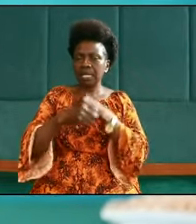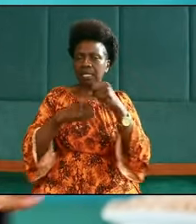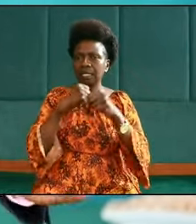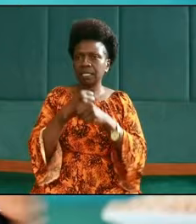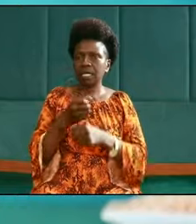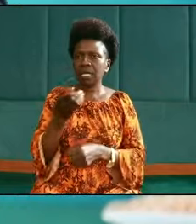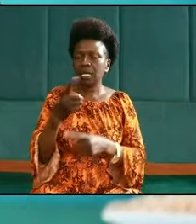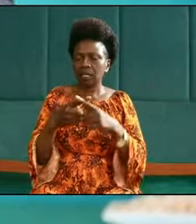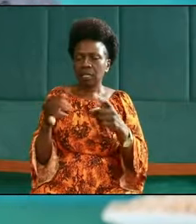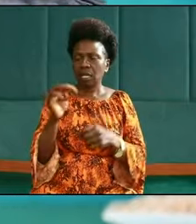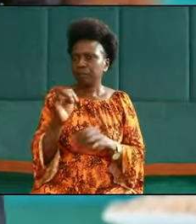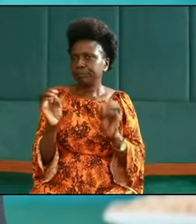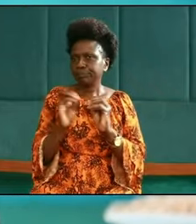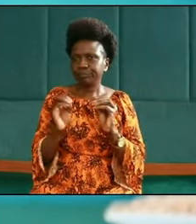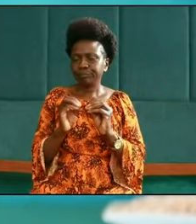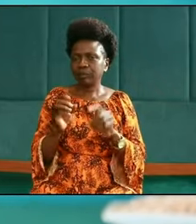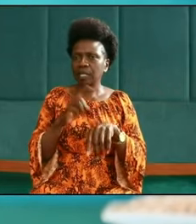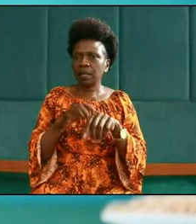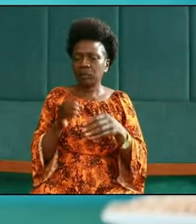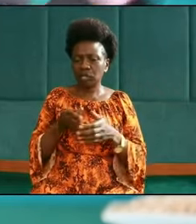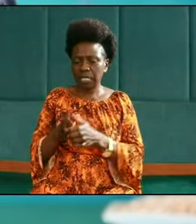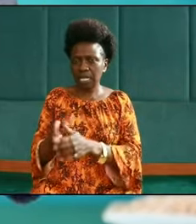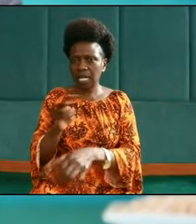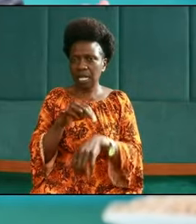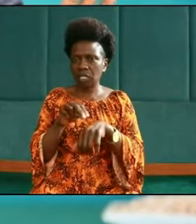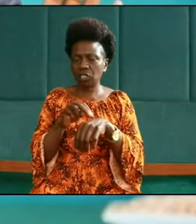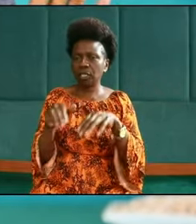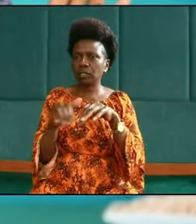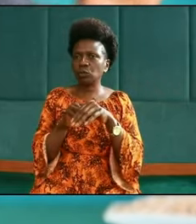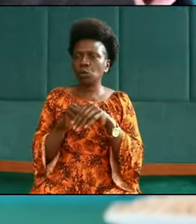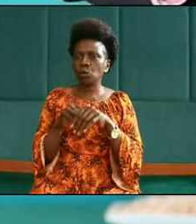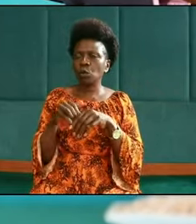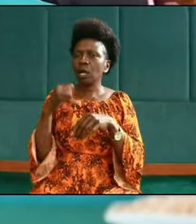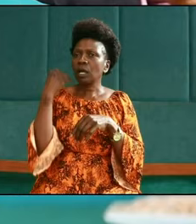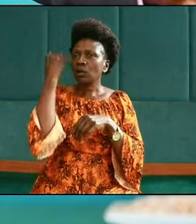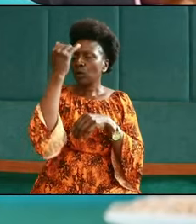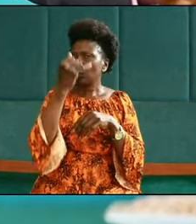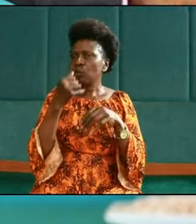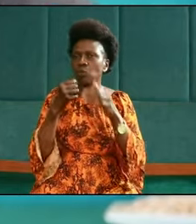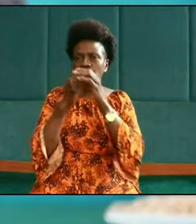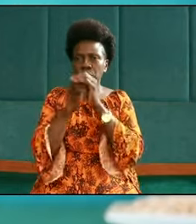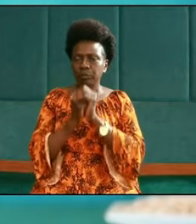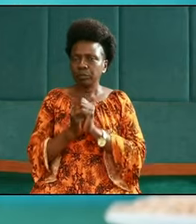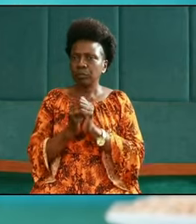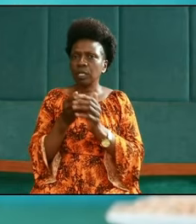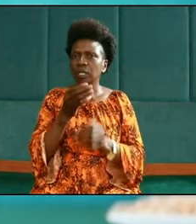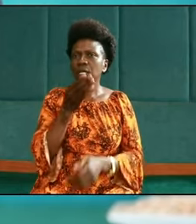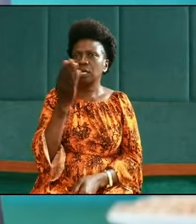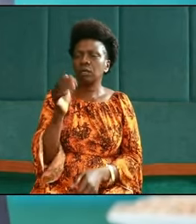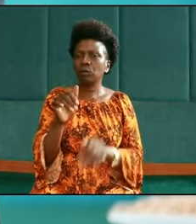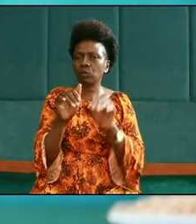did not kill him when he was leading the nation into idolatry. He